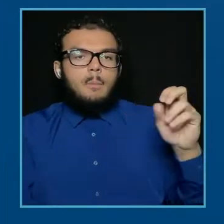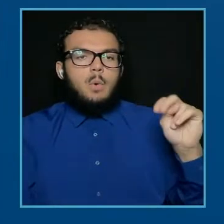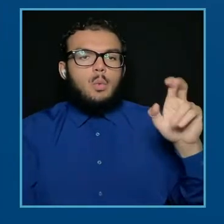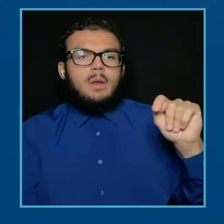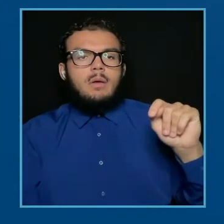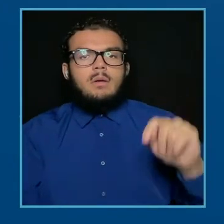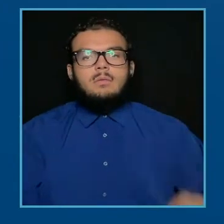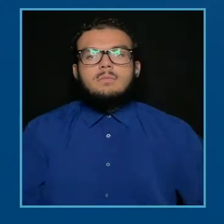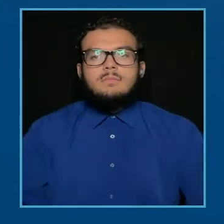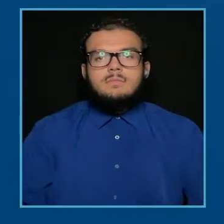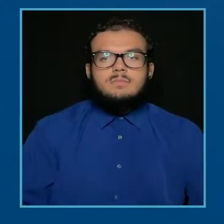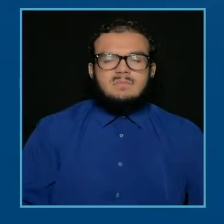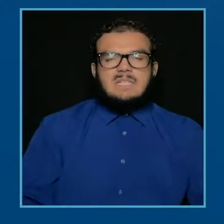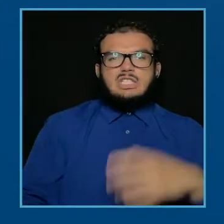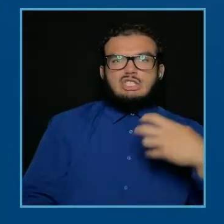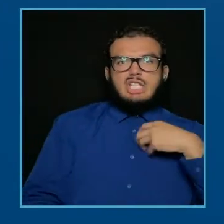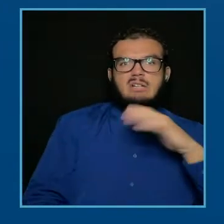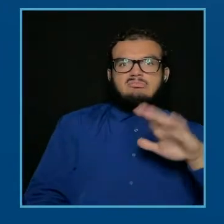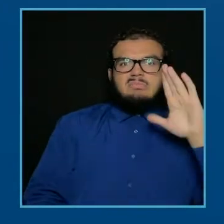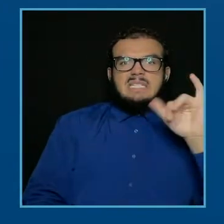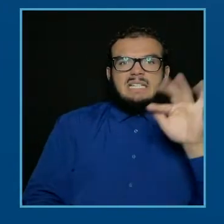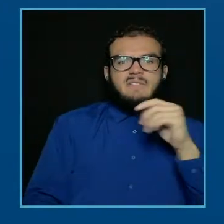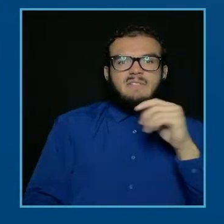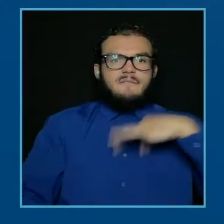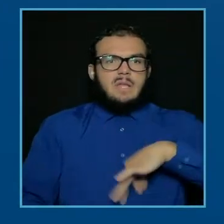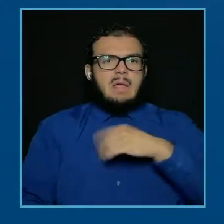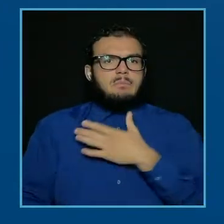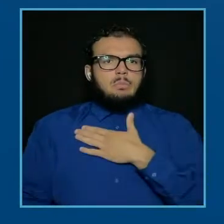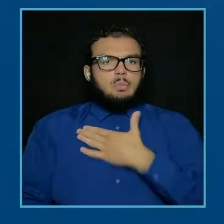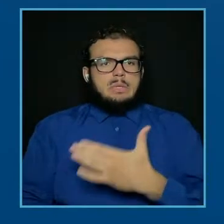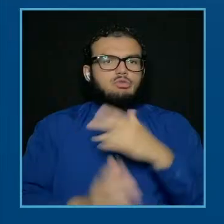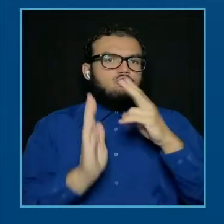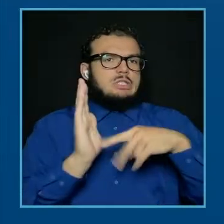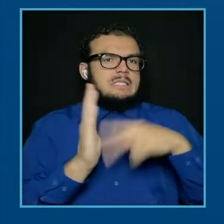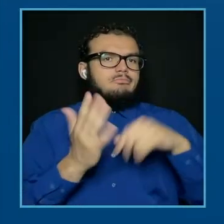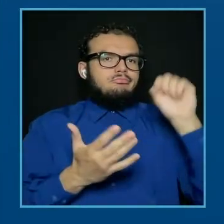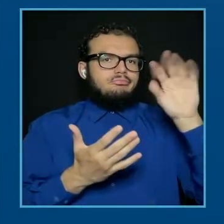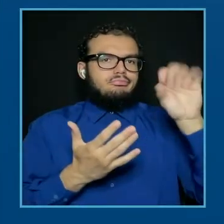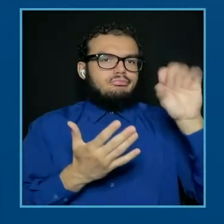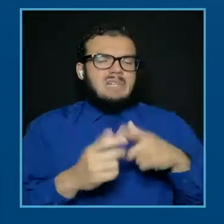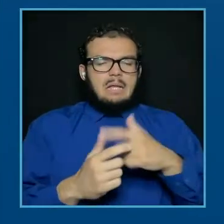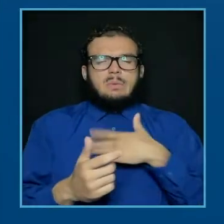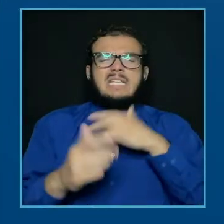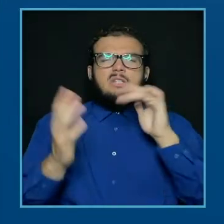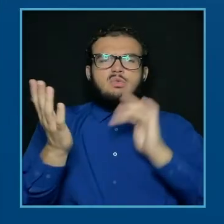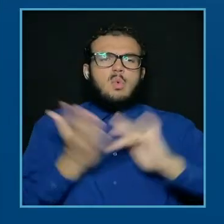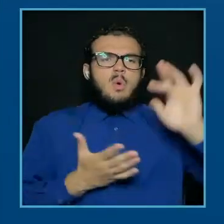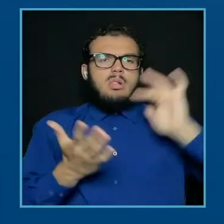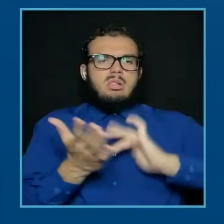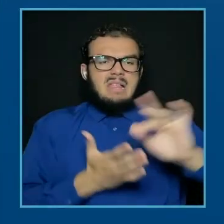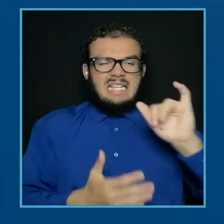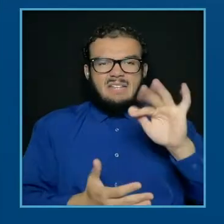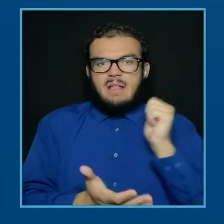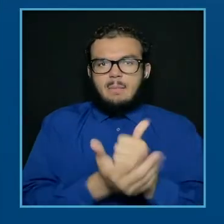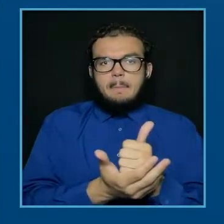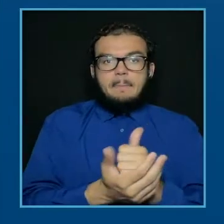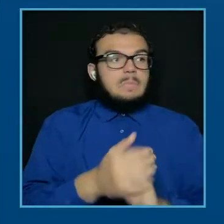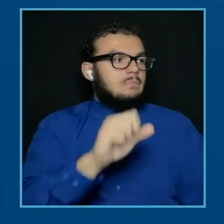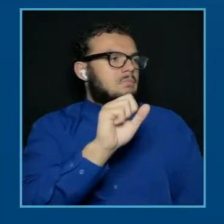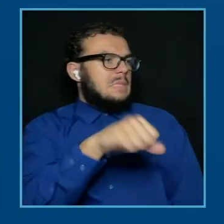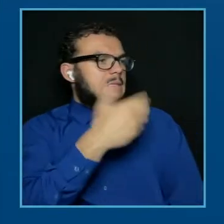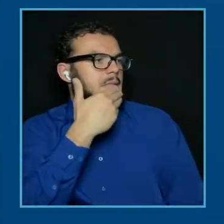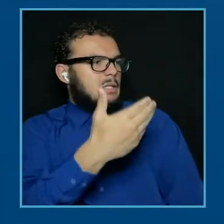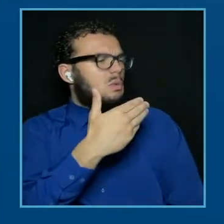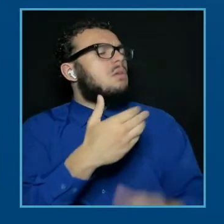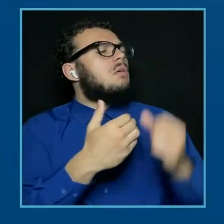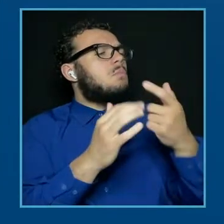Chair, if it's helpful, I'm happy to read through the resolution and we can scroll along with it as I go through, if that's helpful. I would appreciate that before we